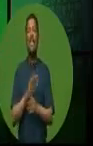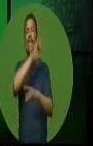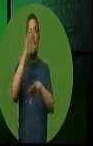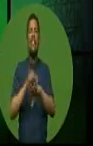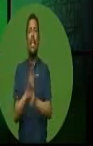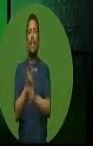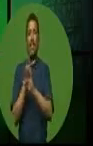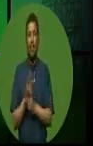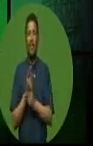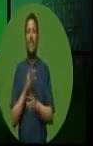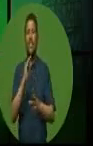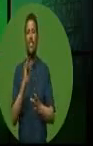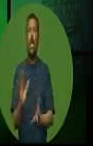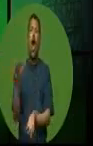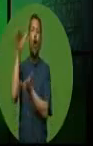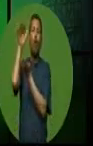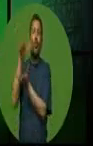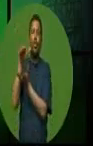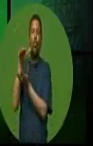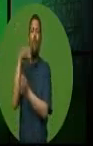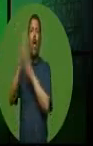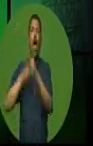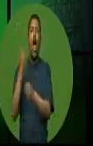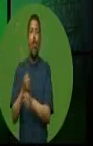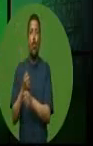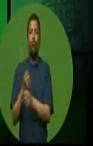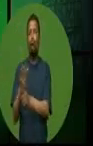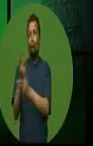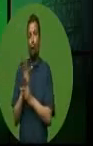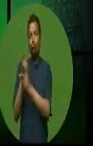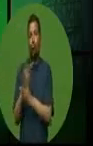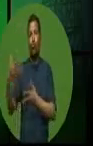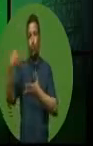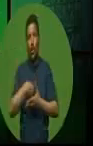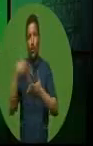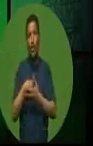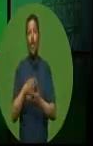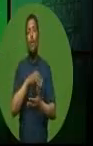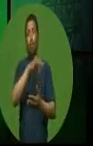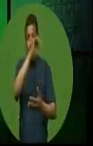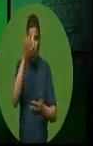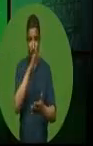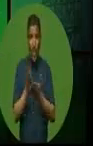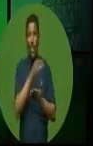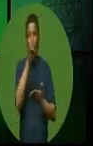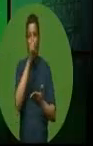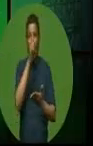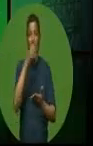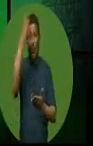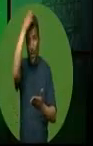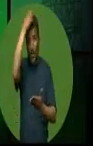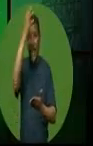National debt is an accumulation of annual loans entered between the Ethiopian government and